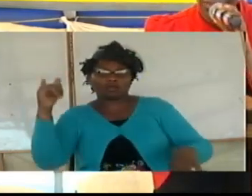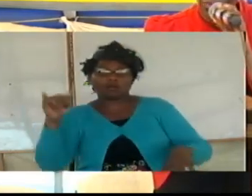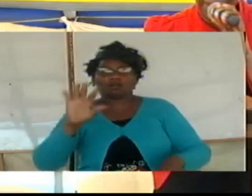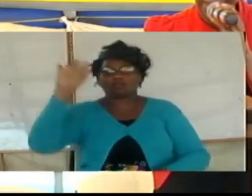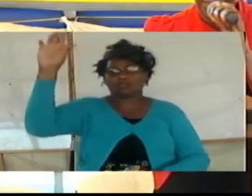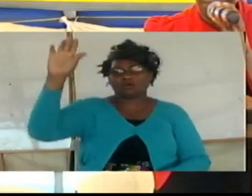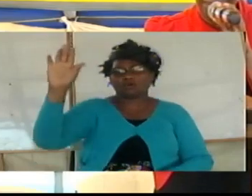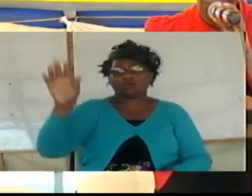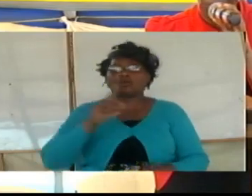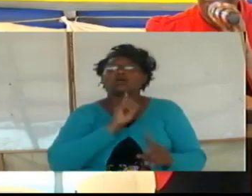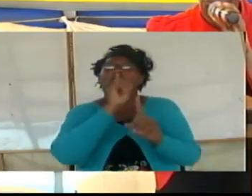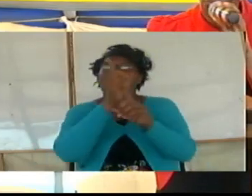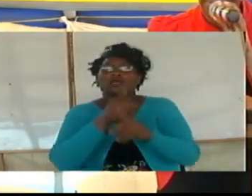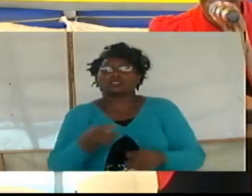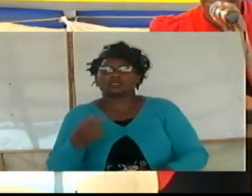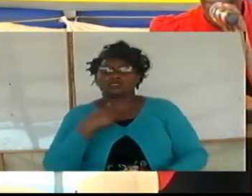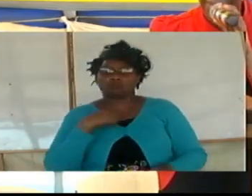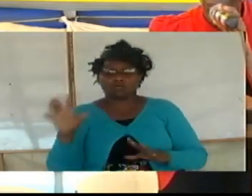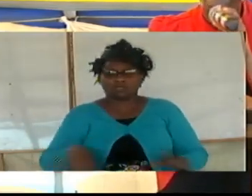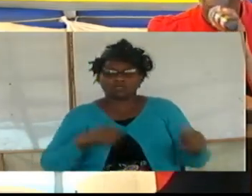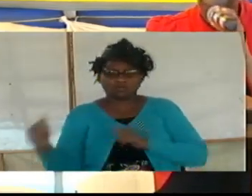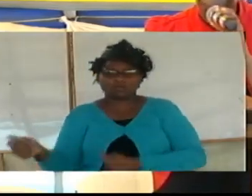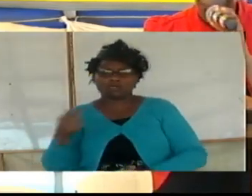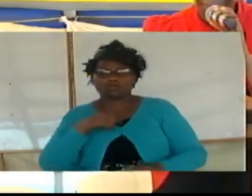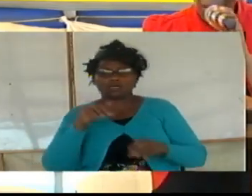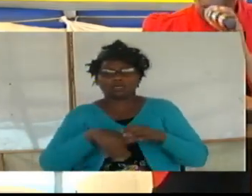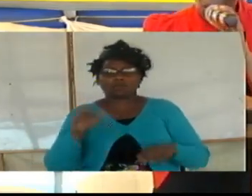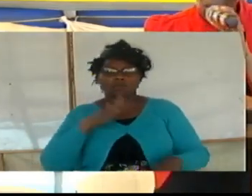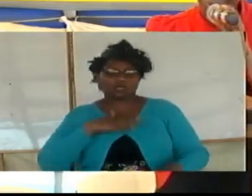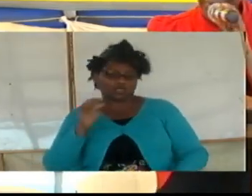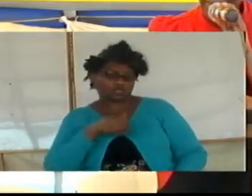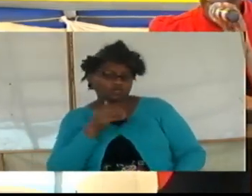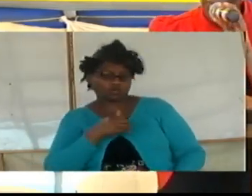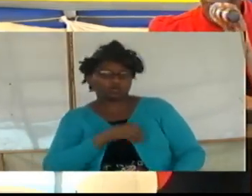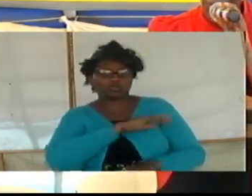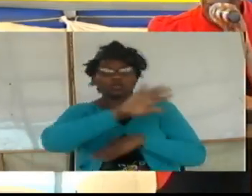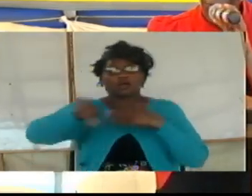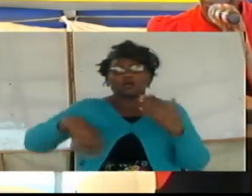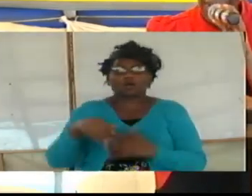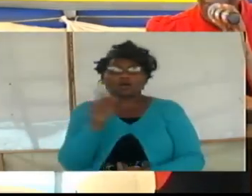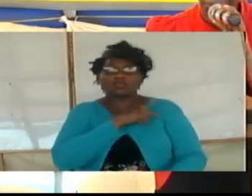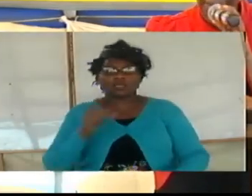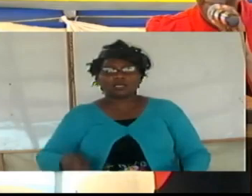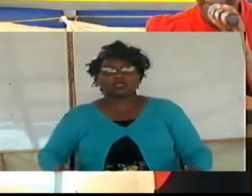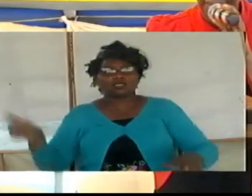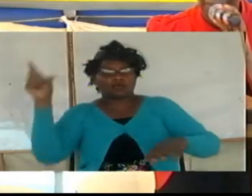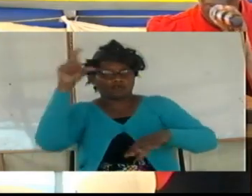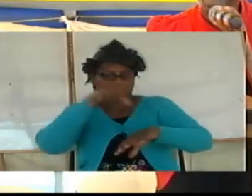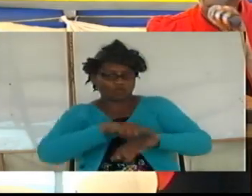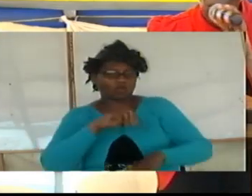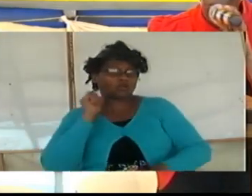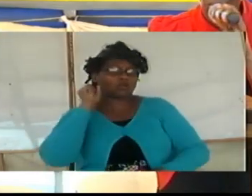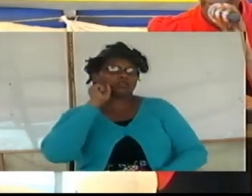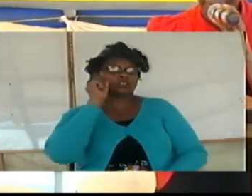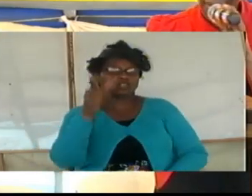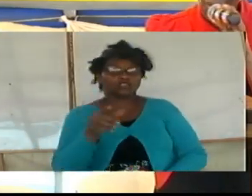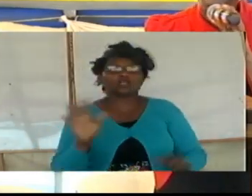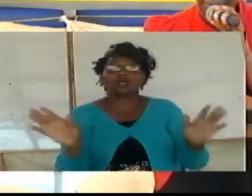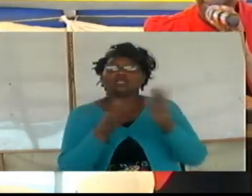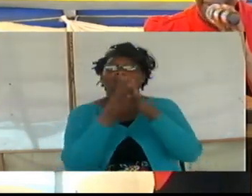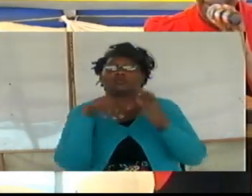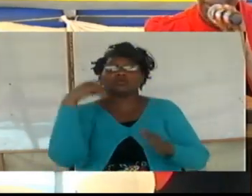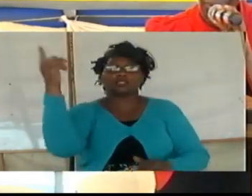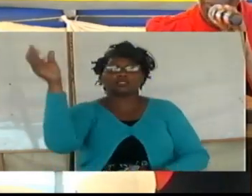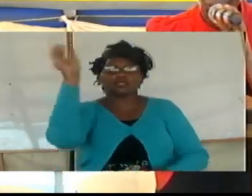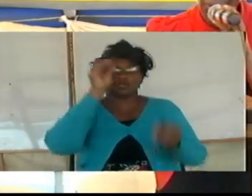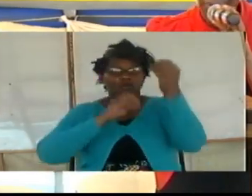and strengthenest me with strength in my soul. All the kings of the earth shall praise thee, O Lord, when